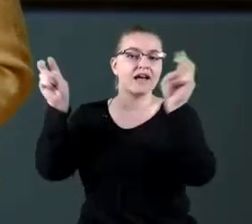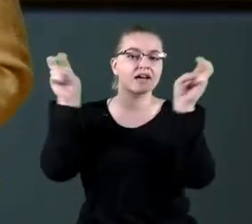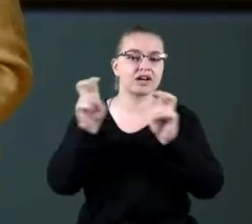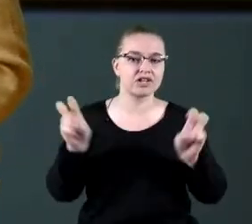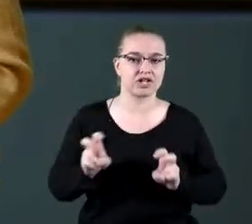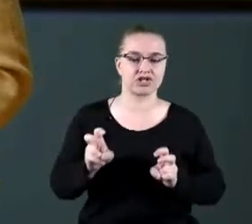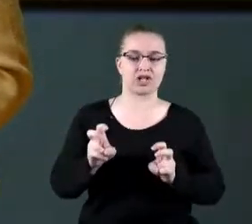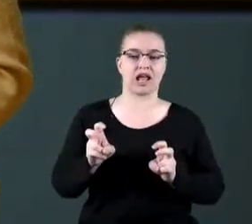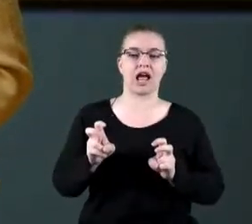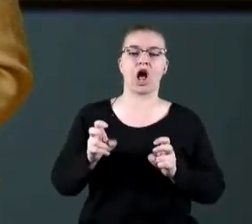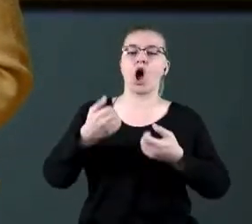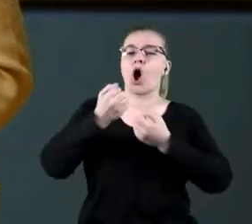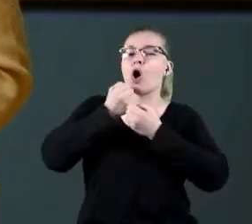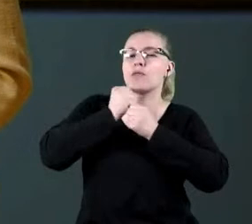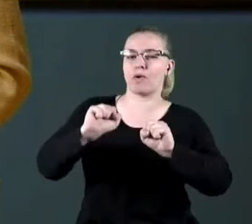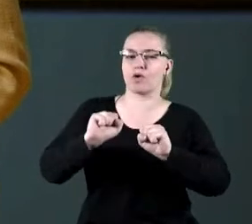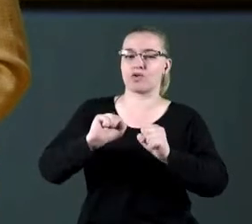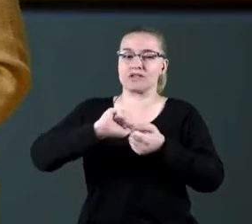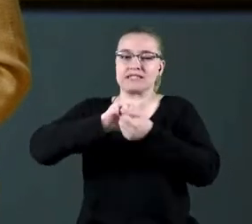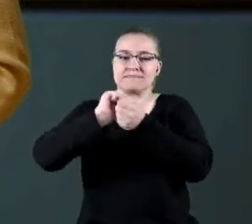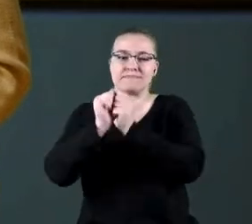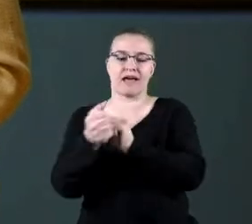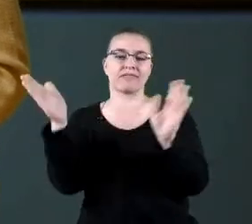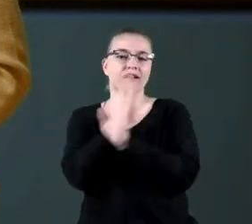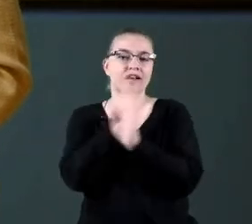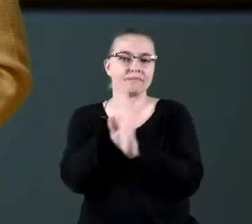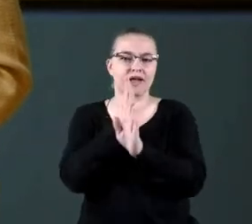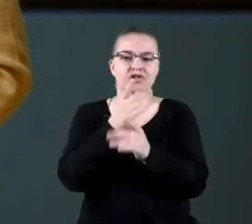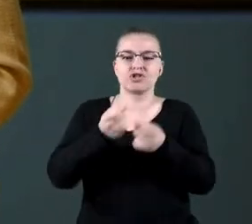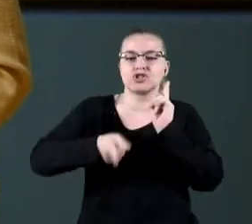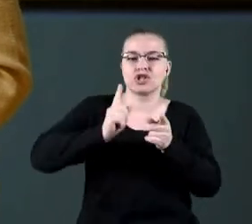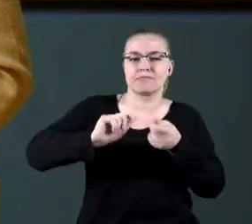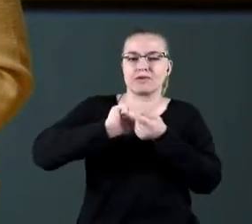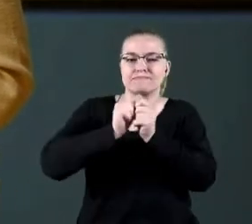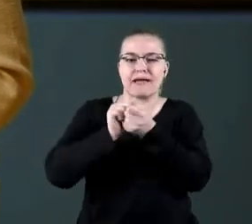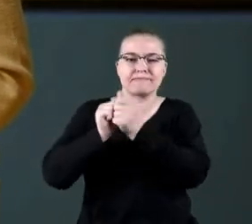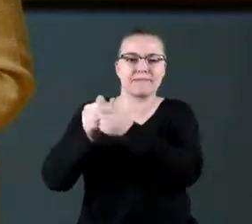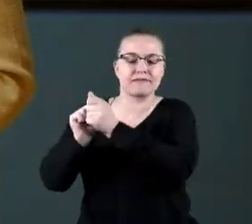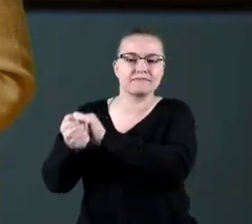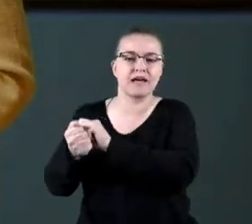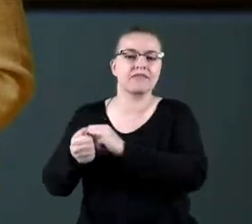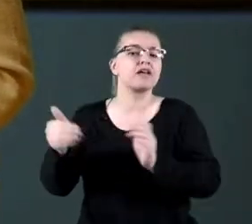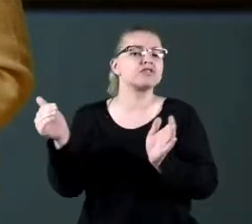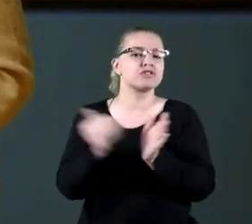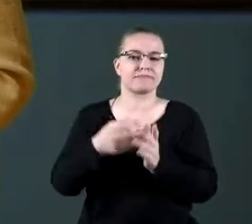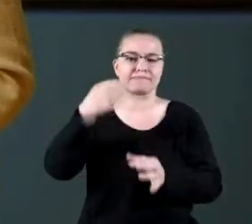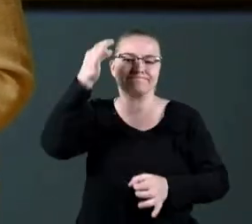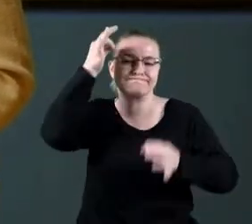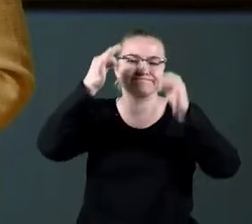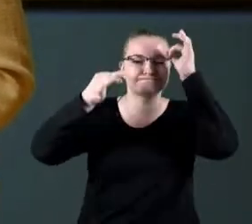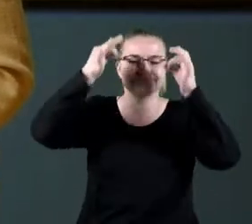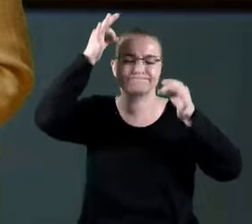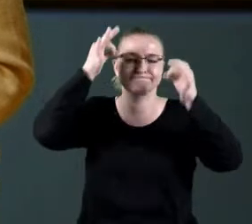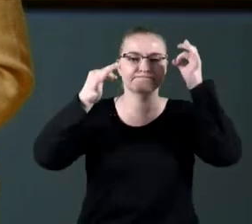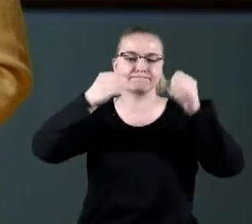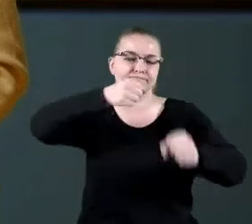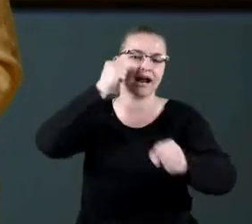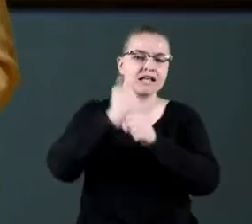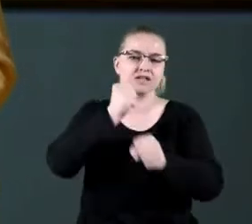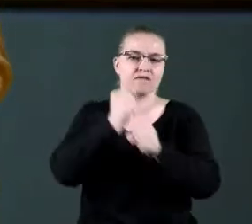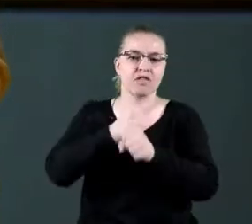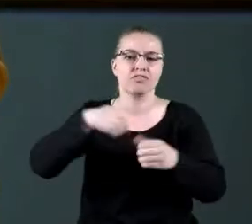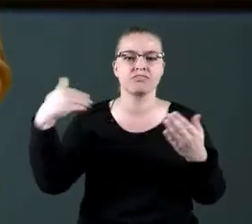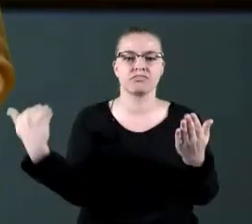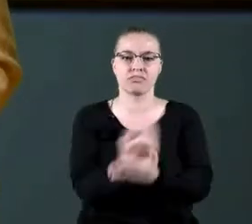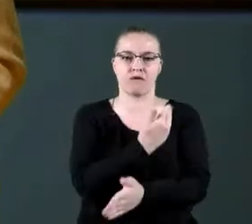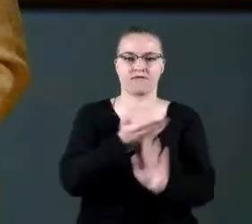gained awareness and momentum. What is imperative now is to think and work in new ways, to